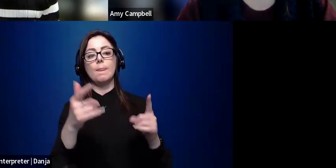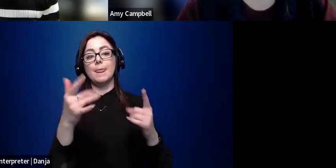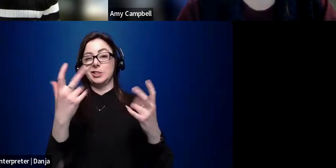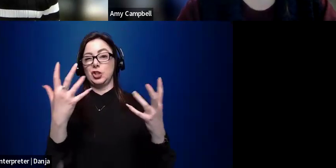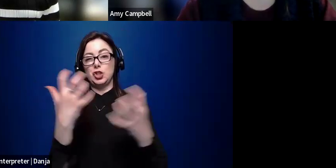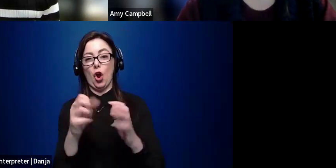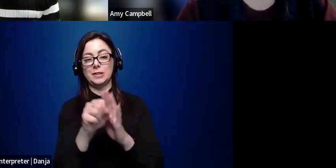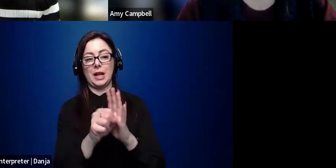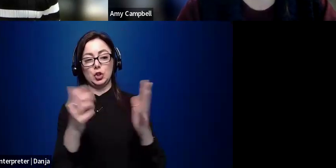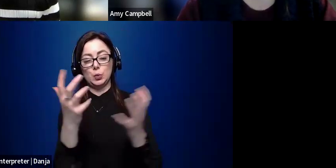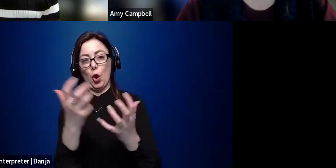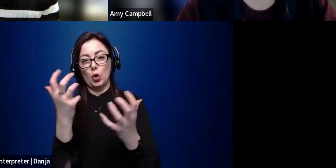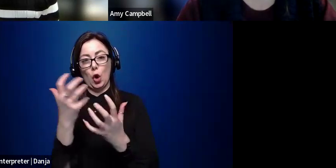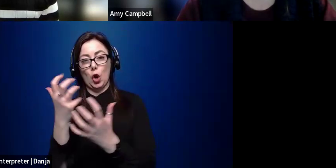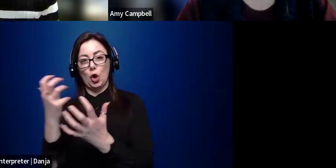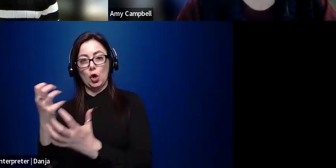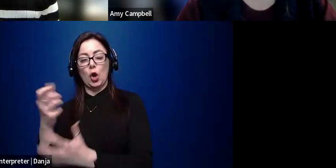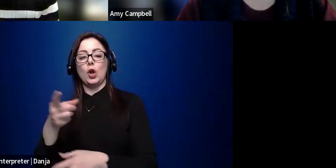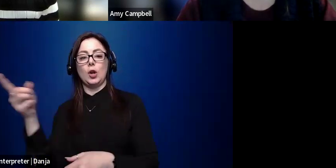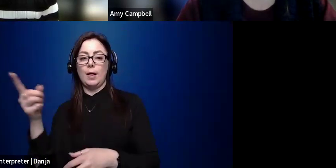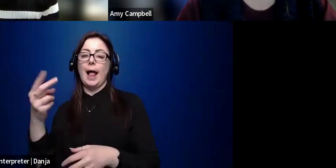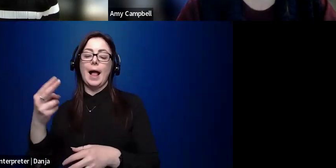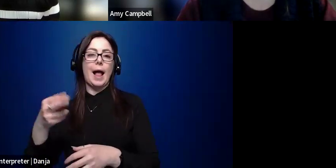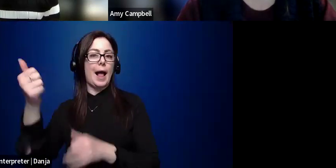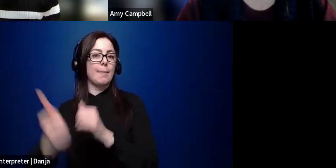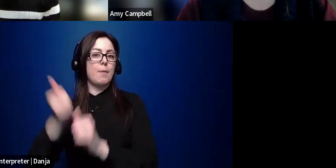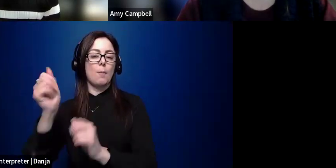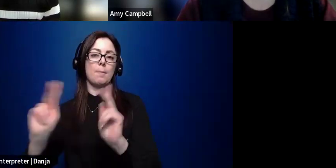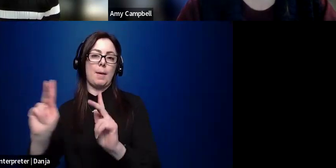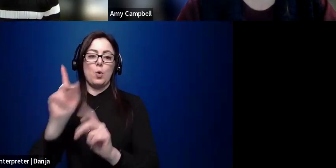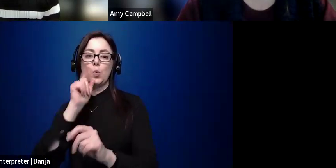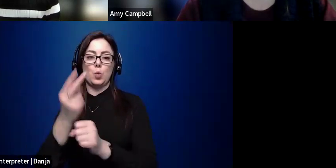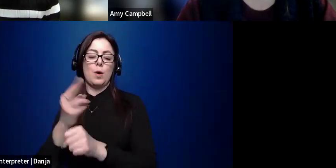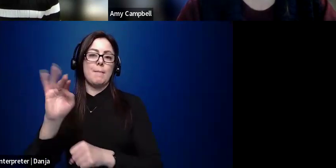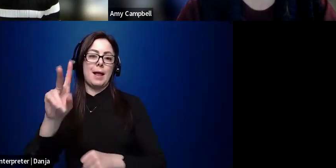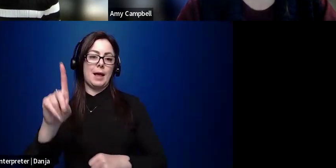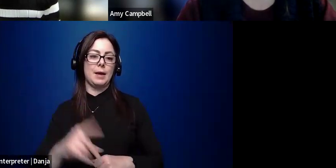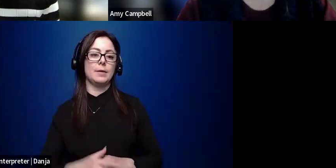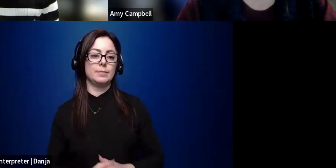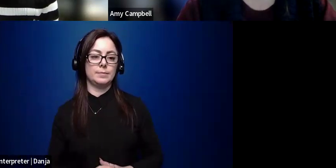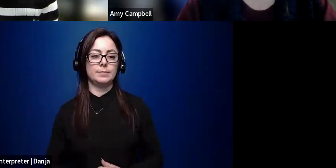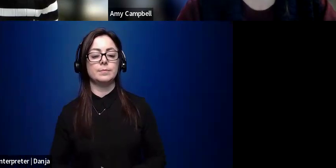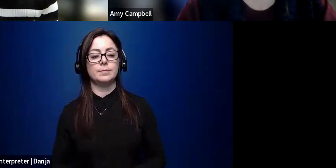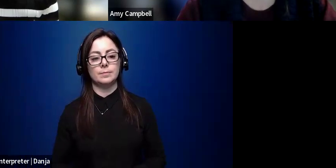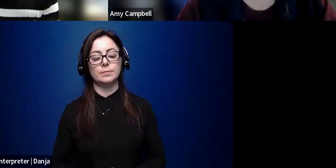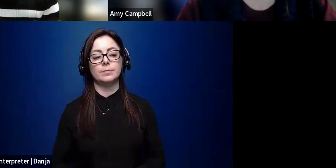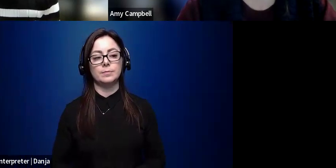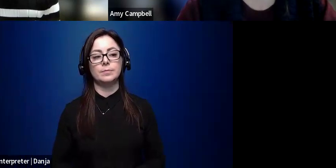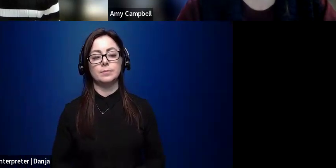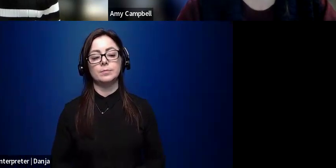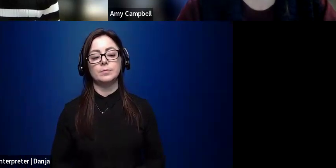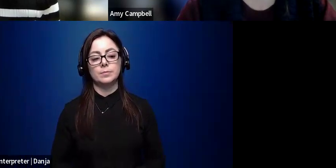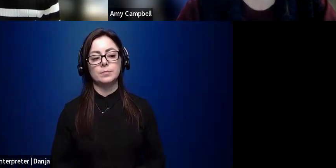here would be the ones that have the highest number of people who are covered by Medicaid. So that just kind of puts things